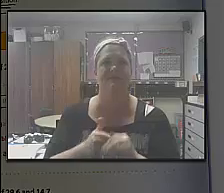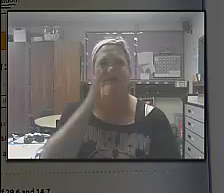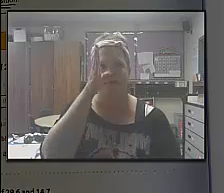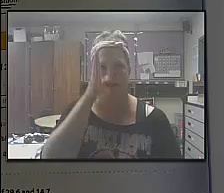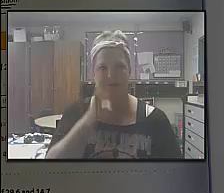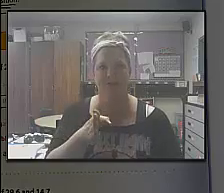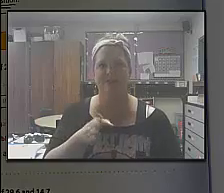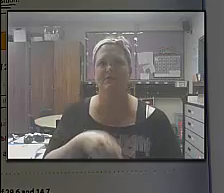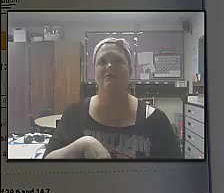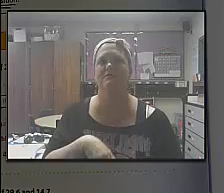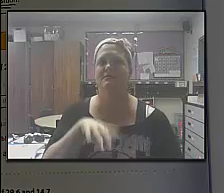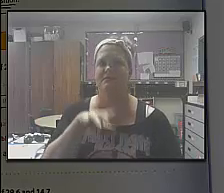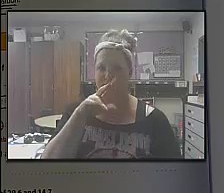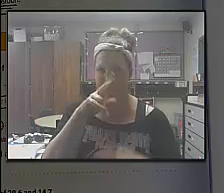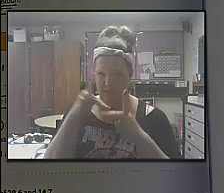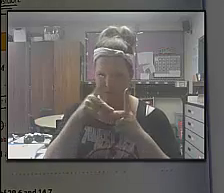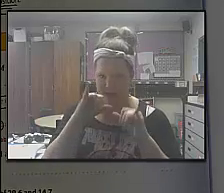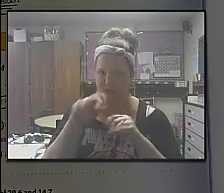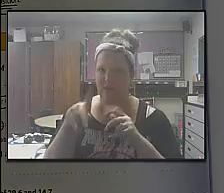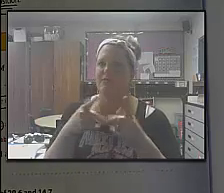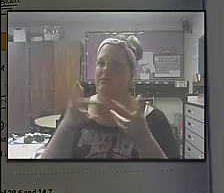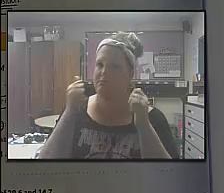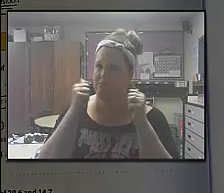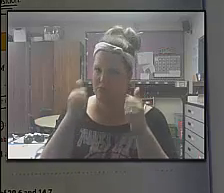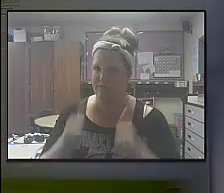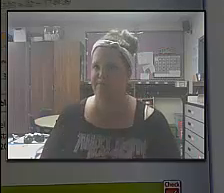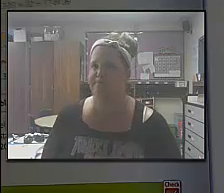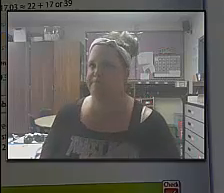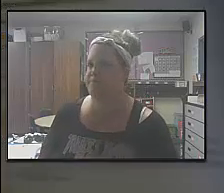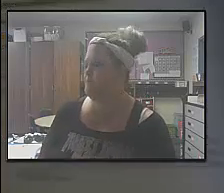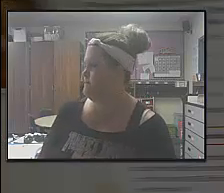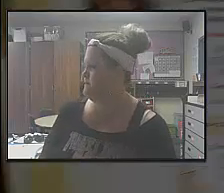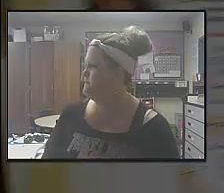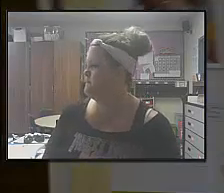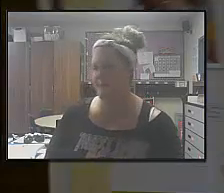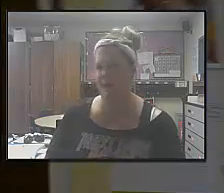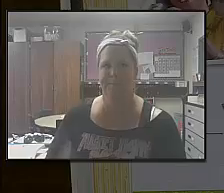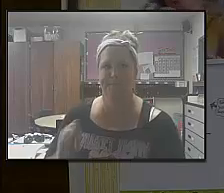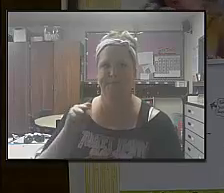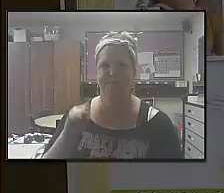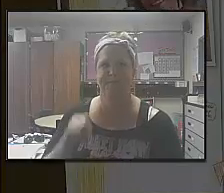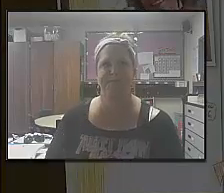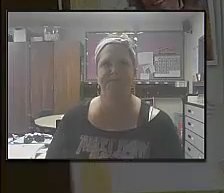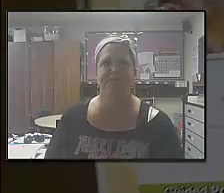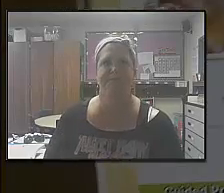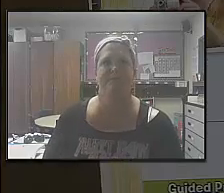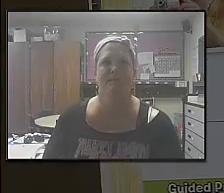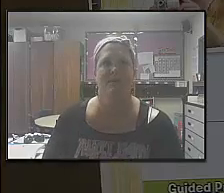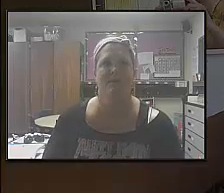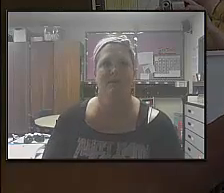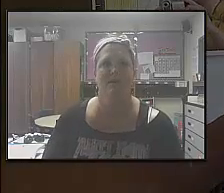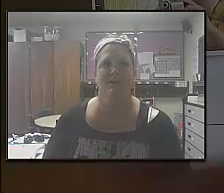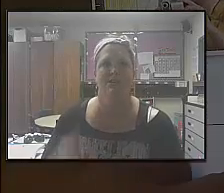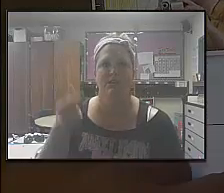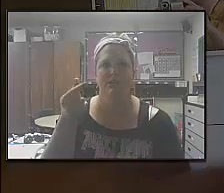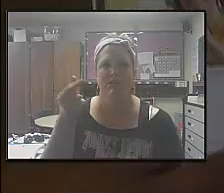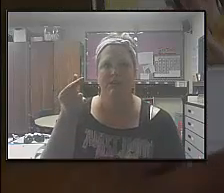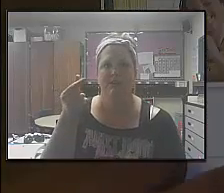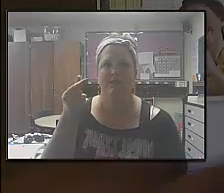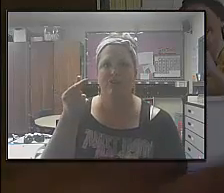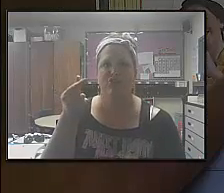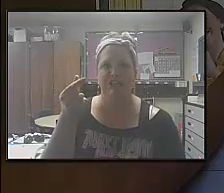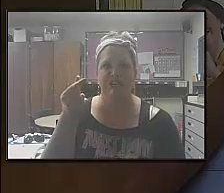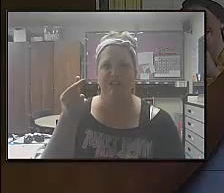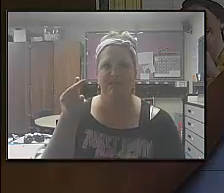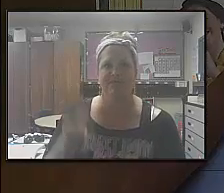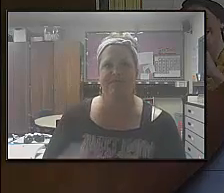steps. Line up decimals, same place value. Good. Super simple. Yep. Okay. Then you have one more problem.